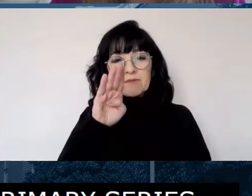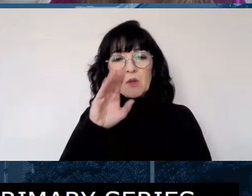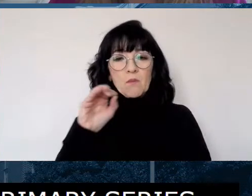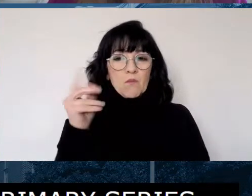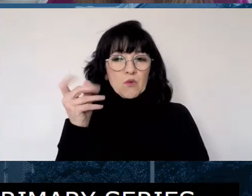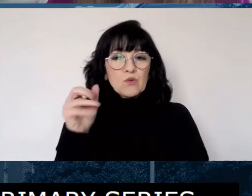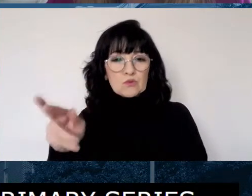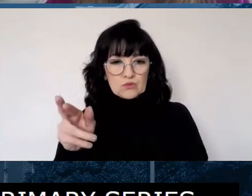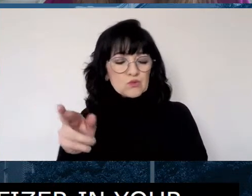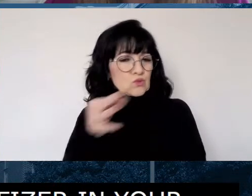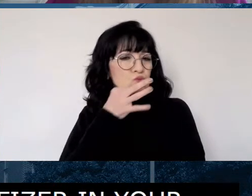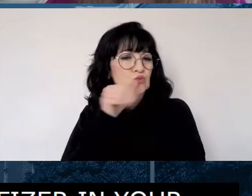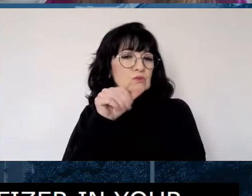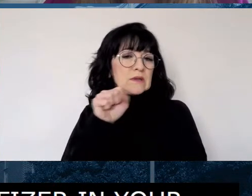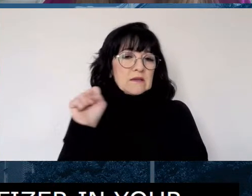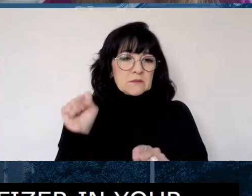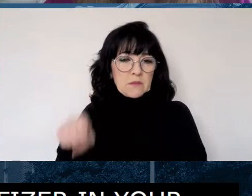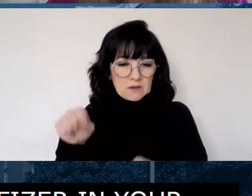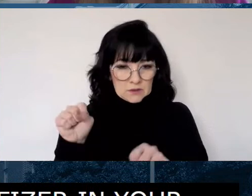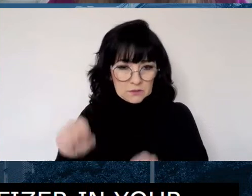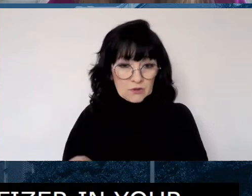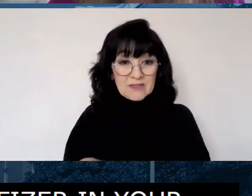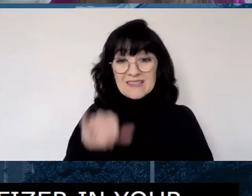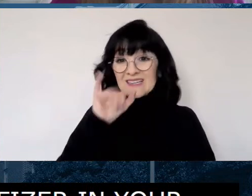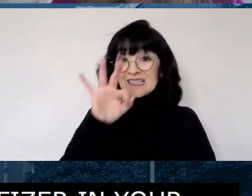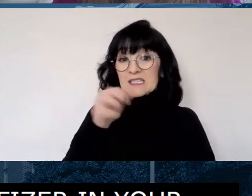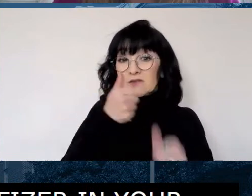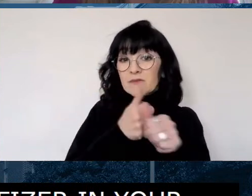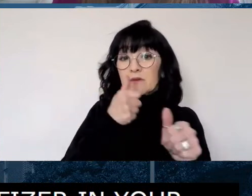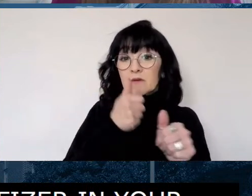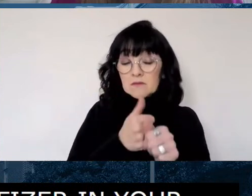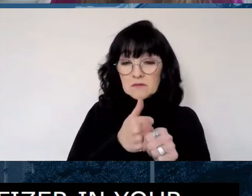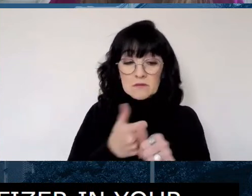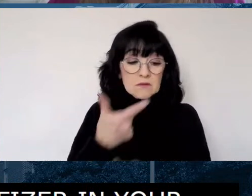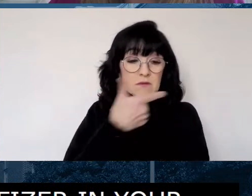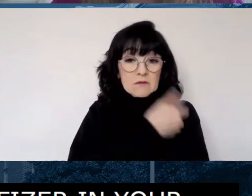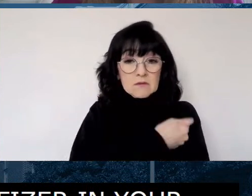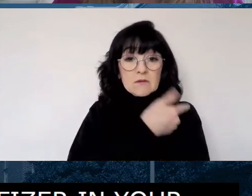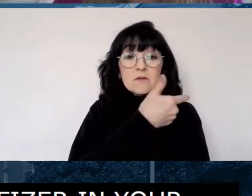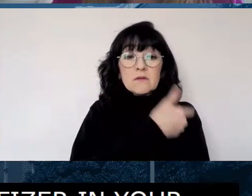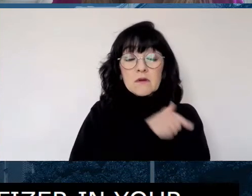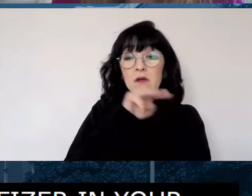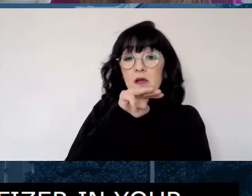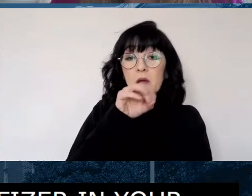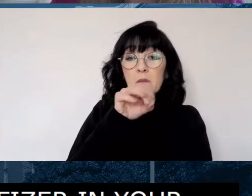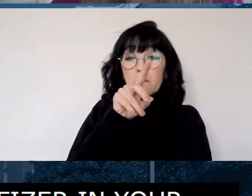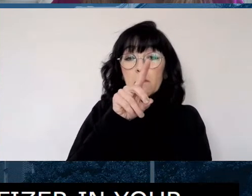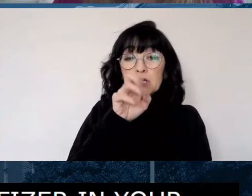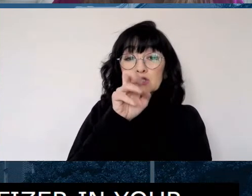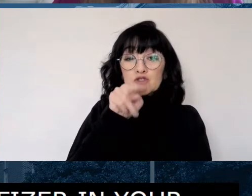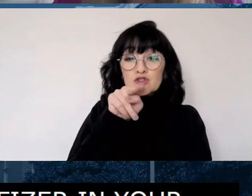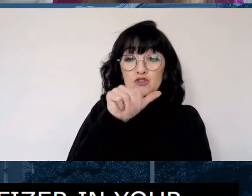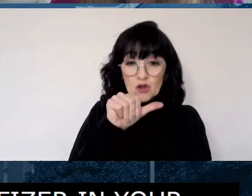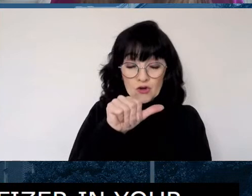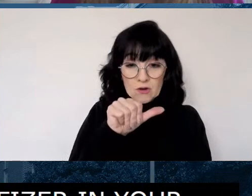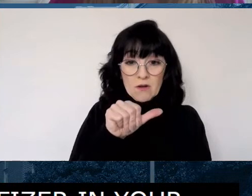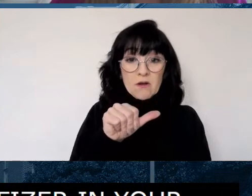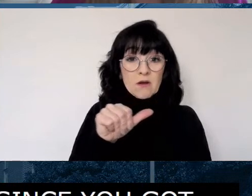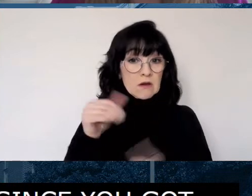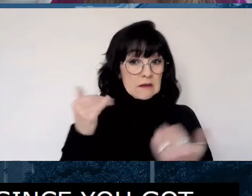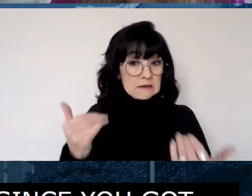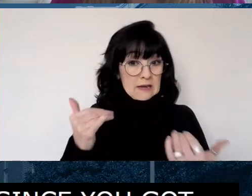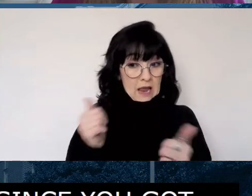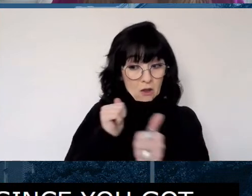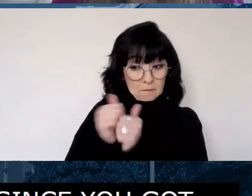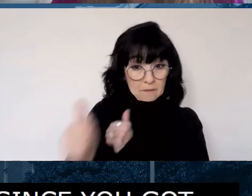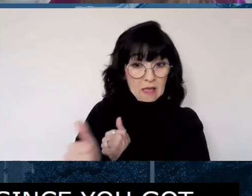booster as soon as possible. If you receive Moderna as your primary series and you are 5 months past your second